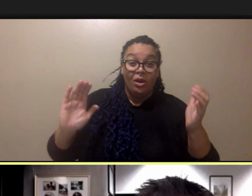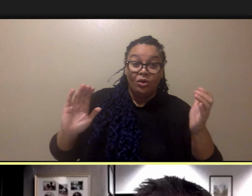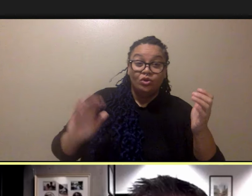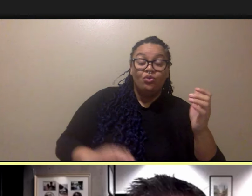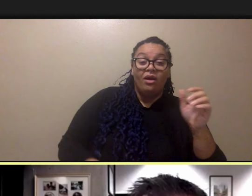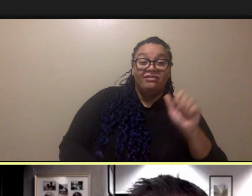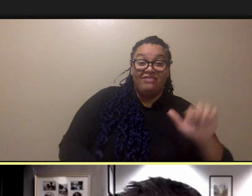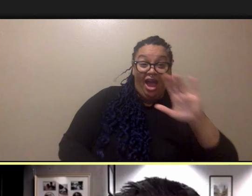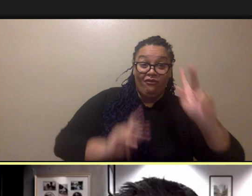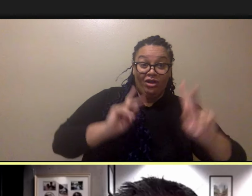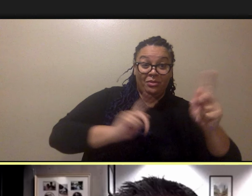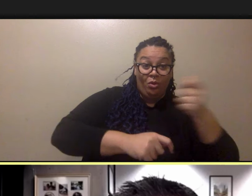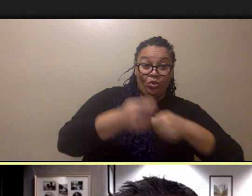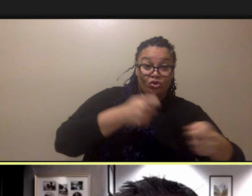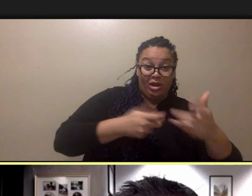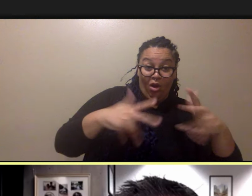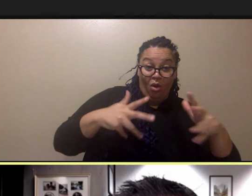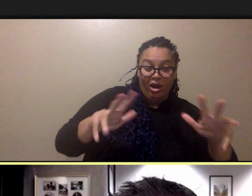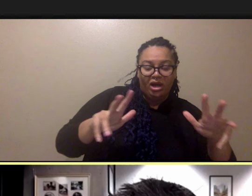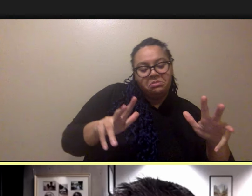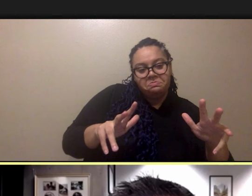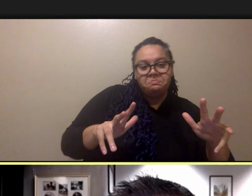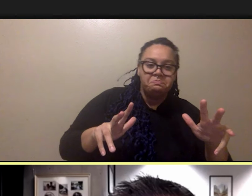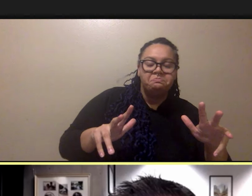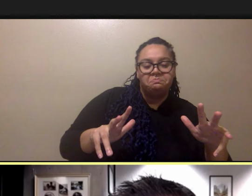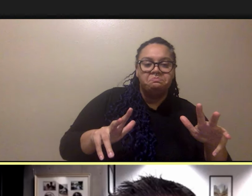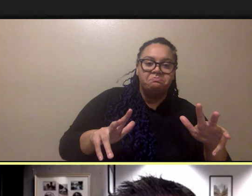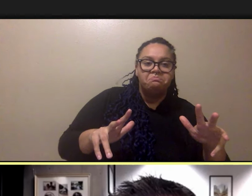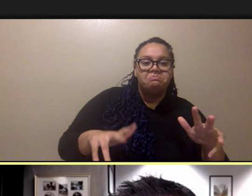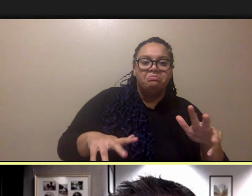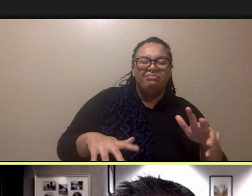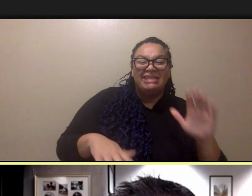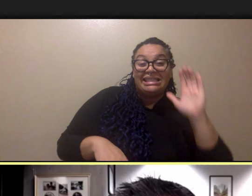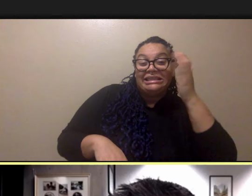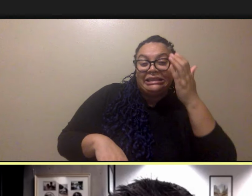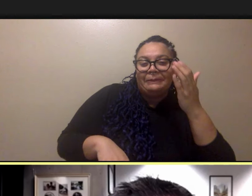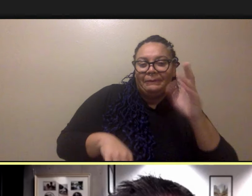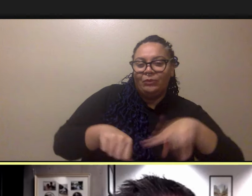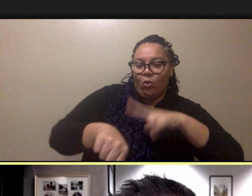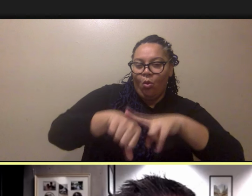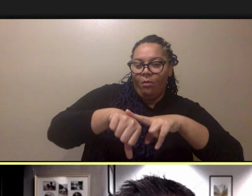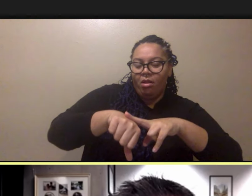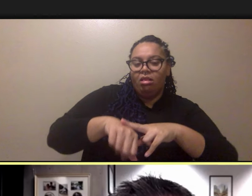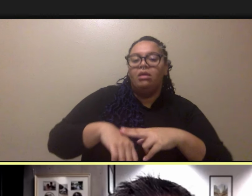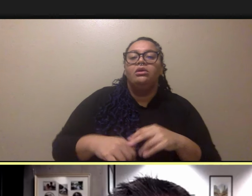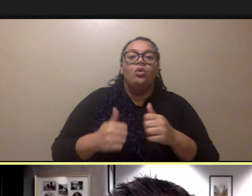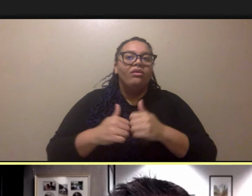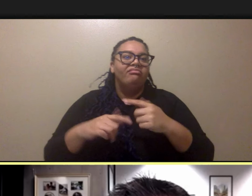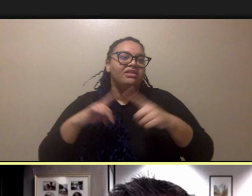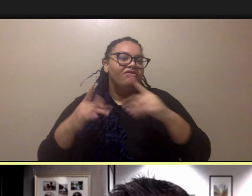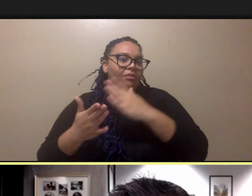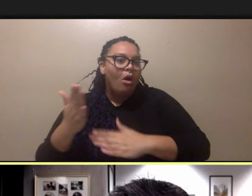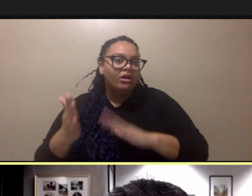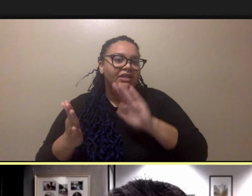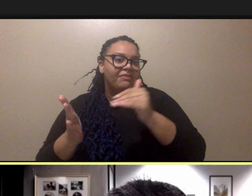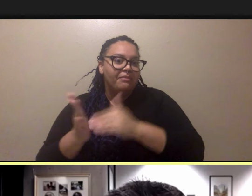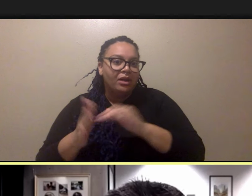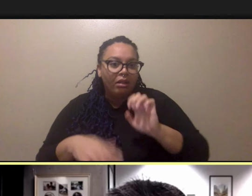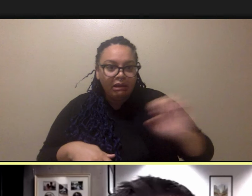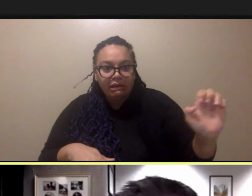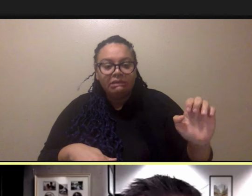with the Mamluk empire here and different parts of the Middle East and so forth. The trade took some